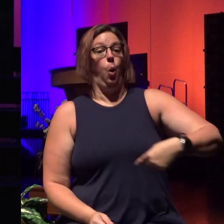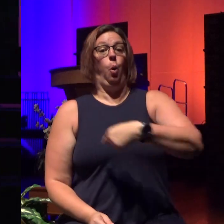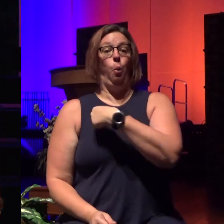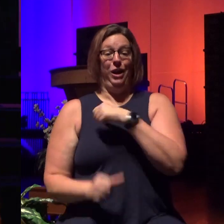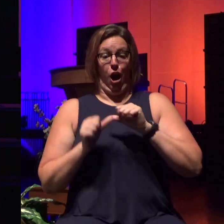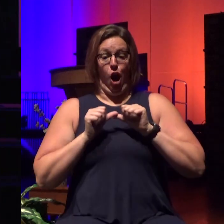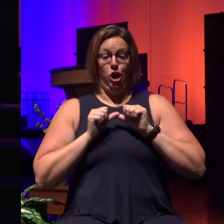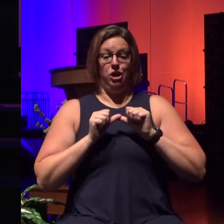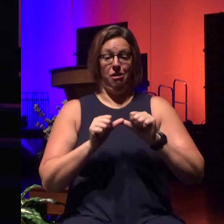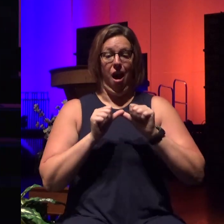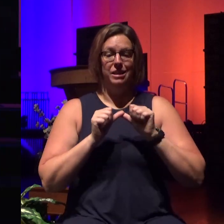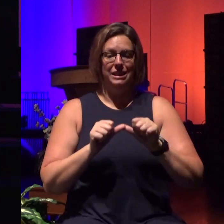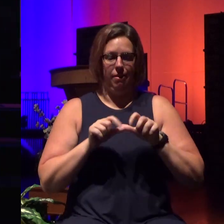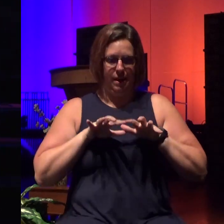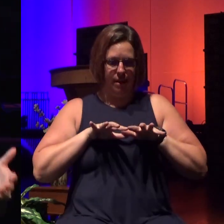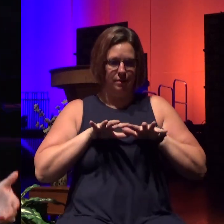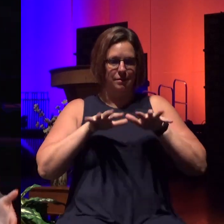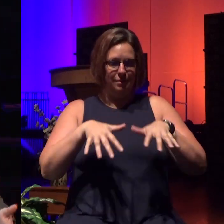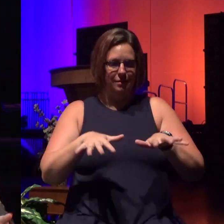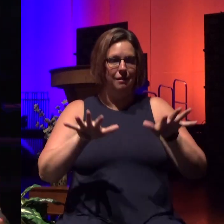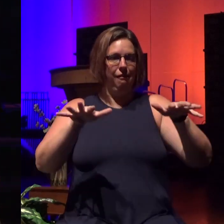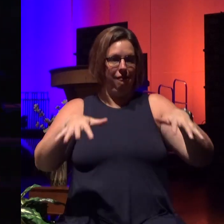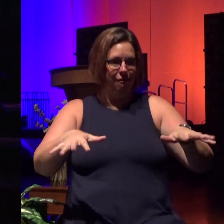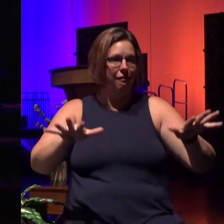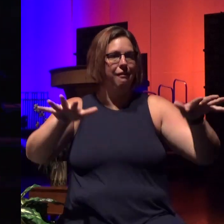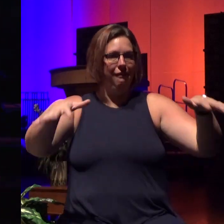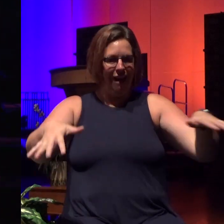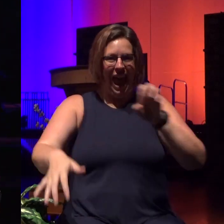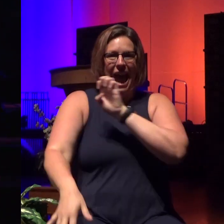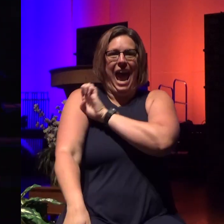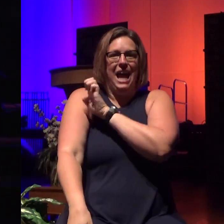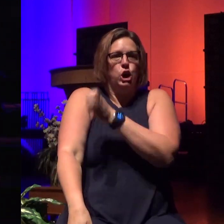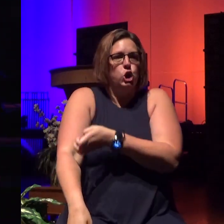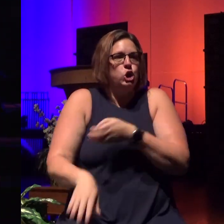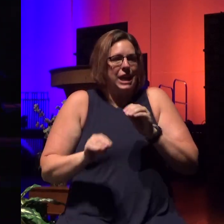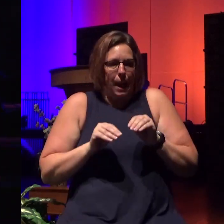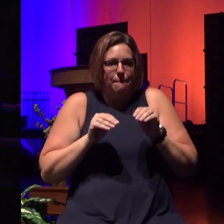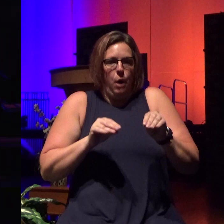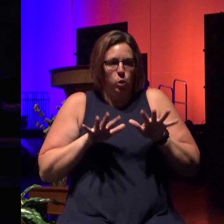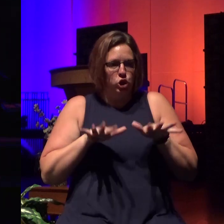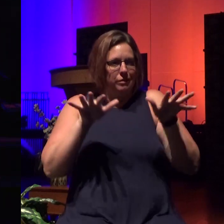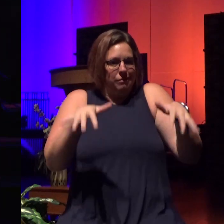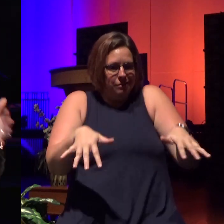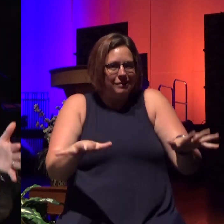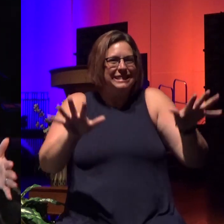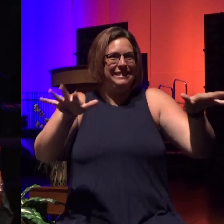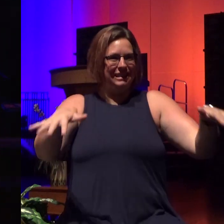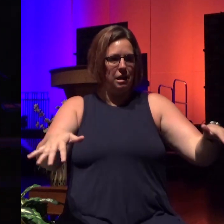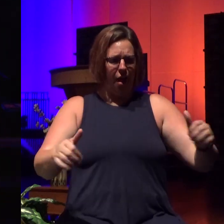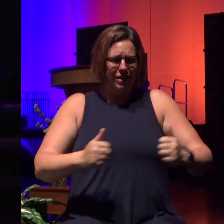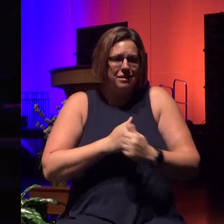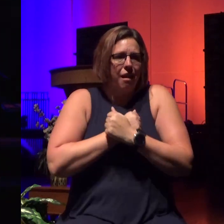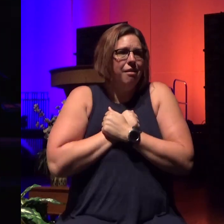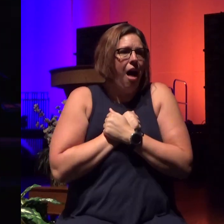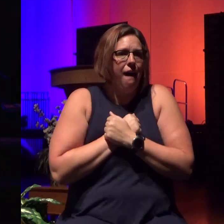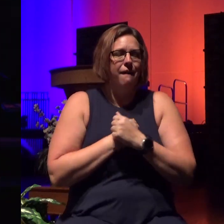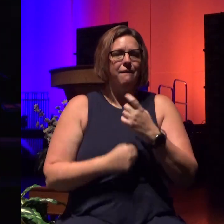constantly a reverberation of energy in motion, of thoughts and ideas, of love and light,